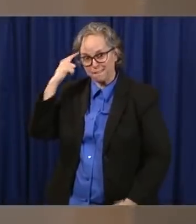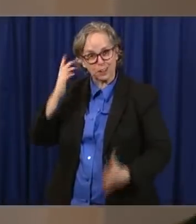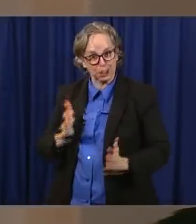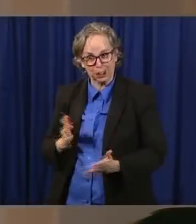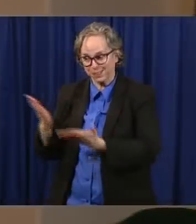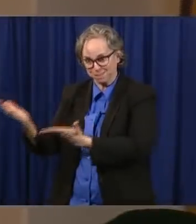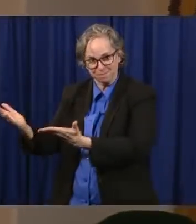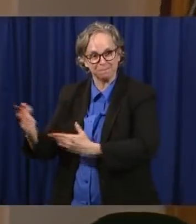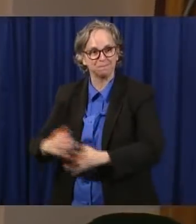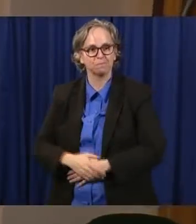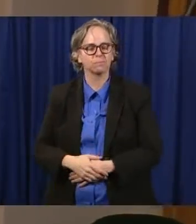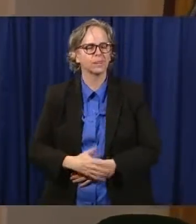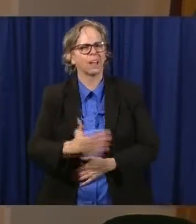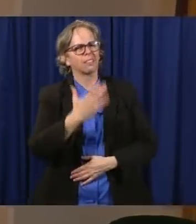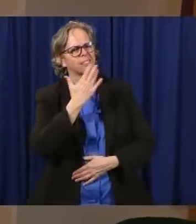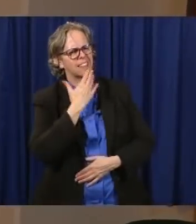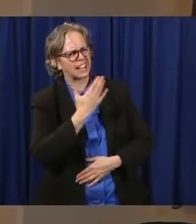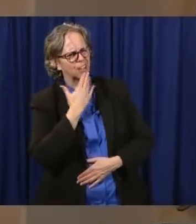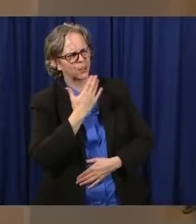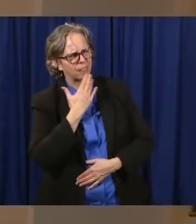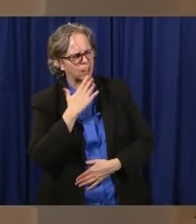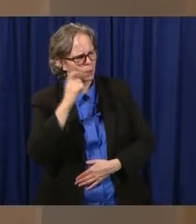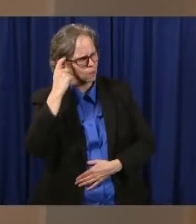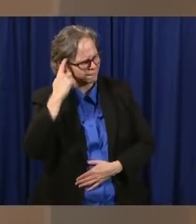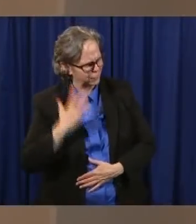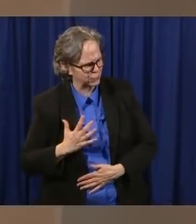Thank you very much, Governor.